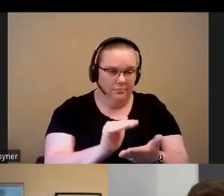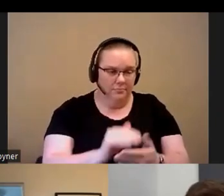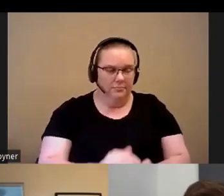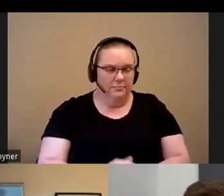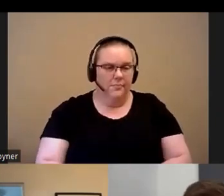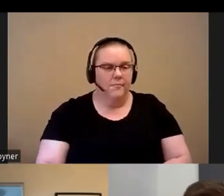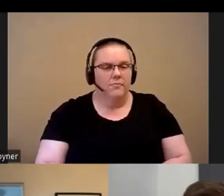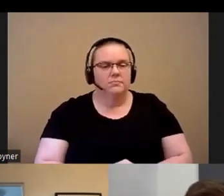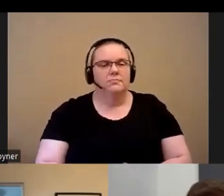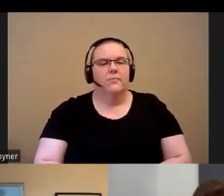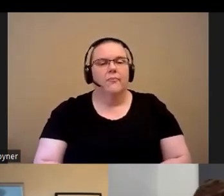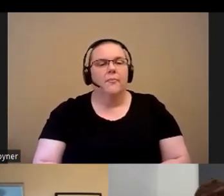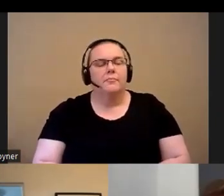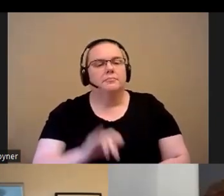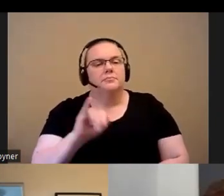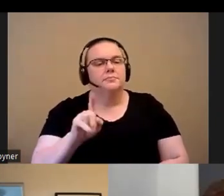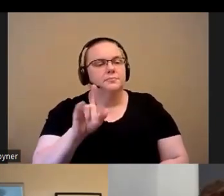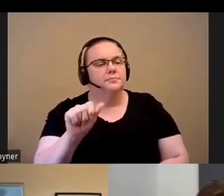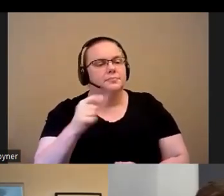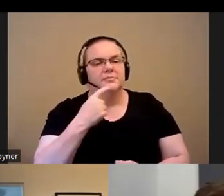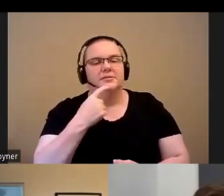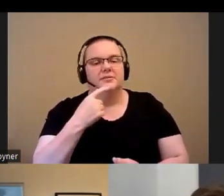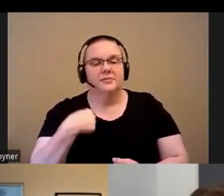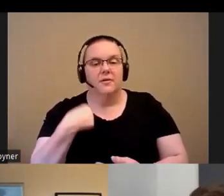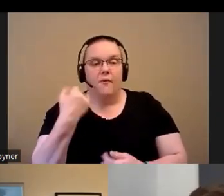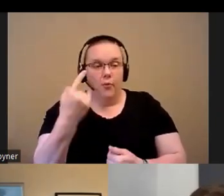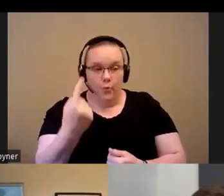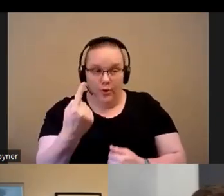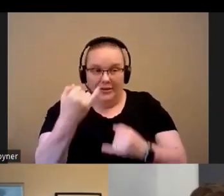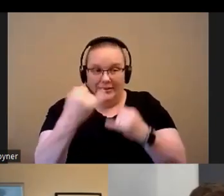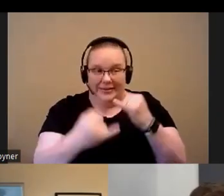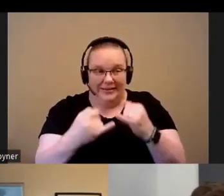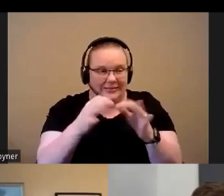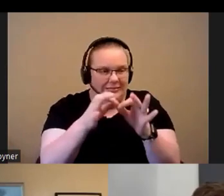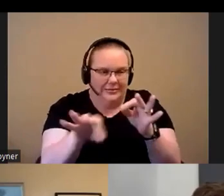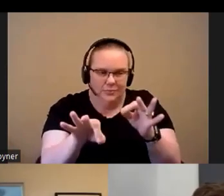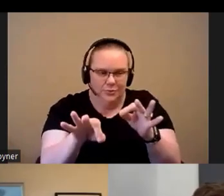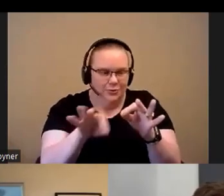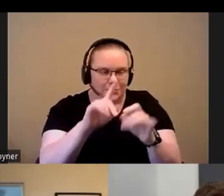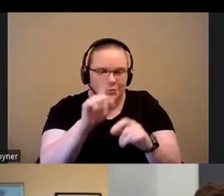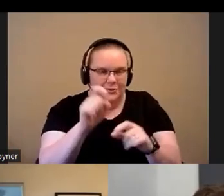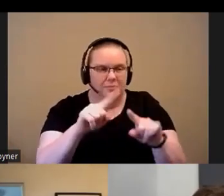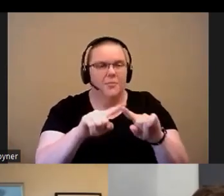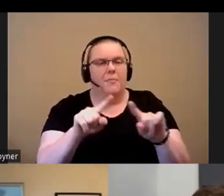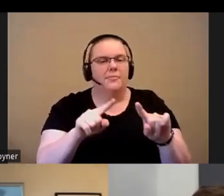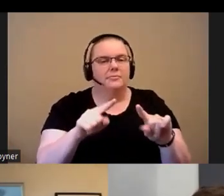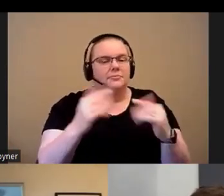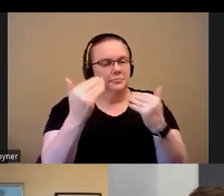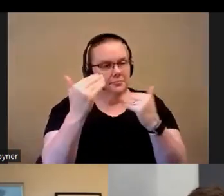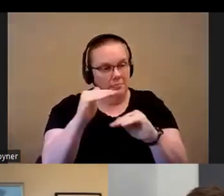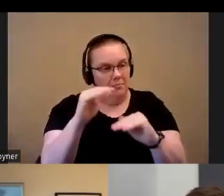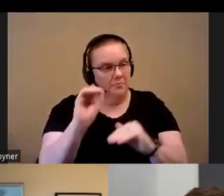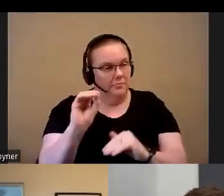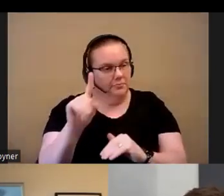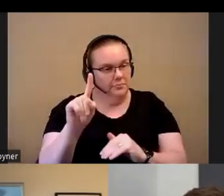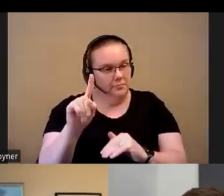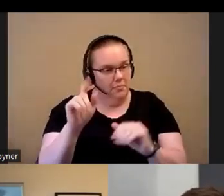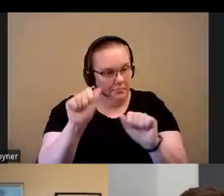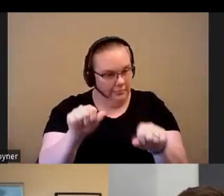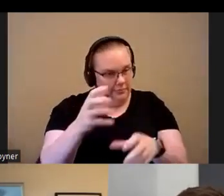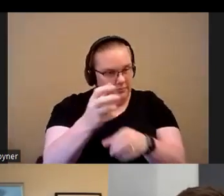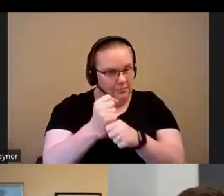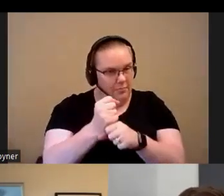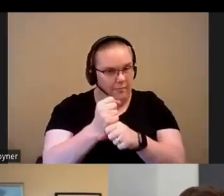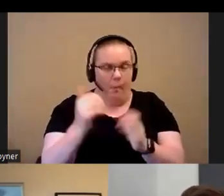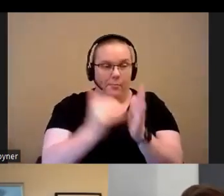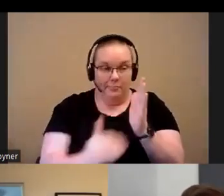Yeah. Okay. I have one last very simple question. Go for it. Is there a limit to how many O1s you can get? Can you get O1s over and